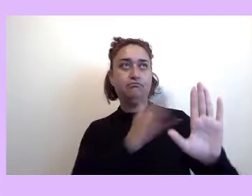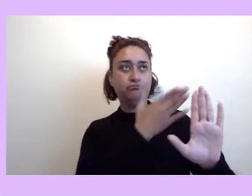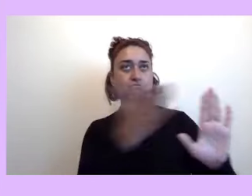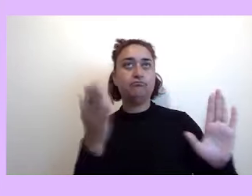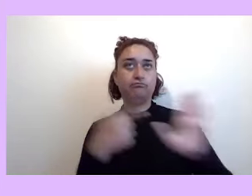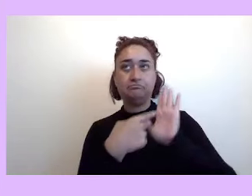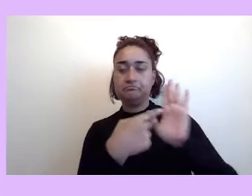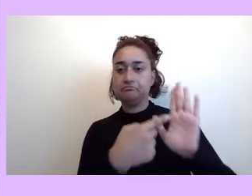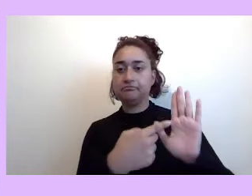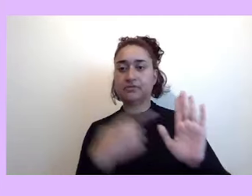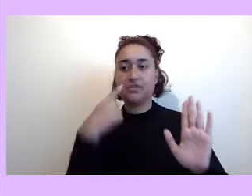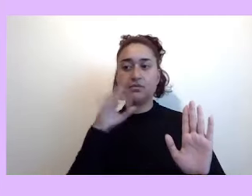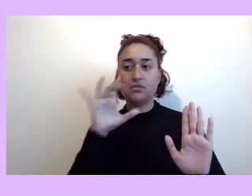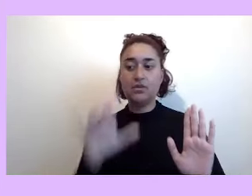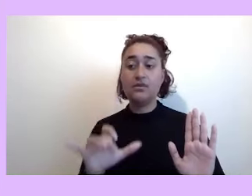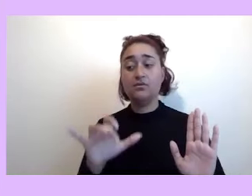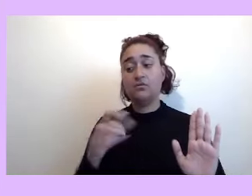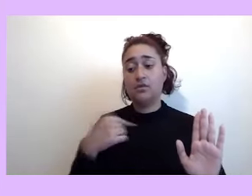obligation, I think, to make that real.